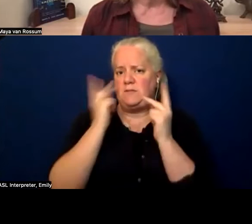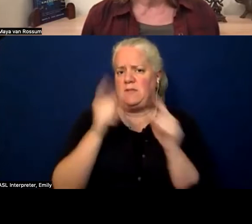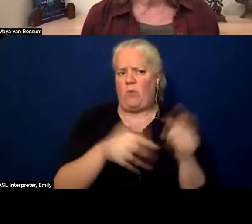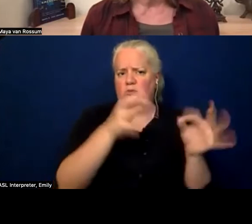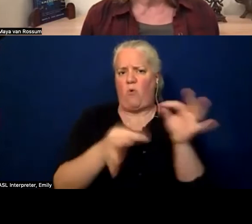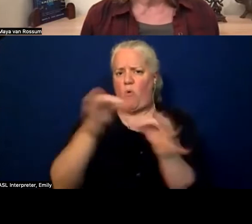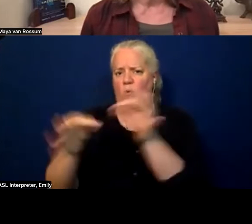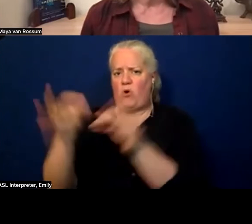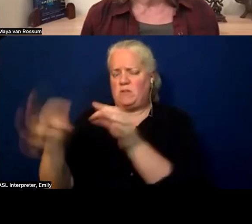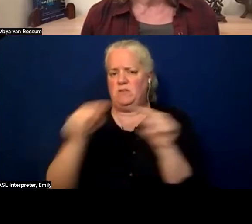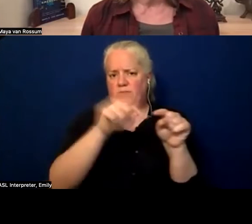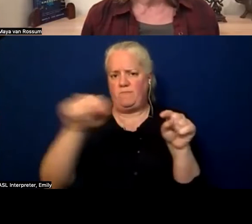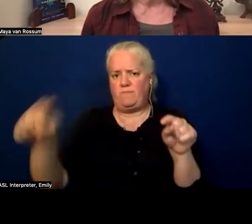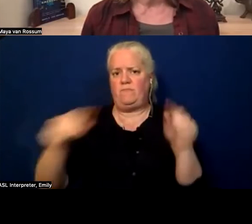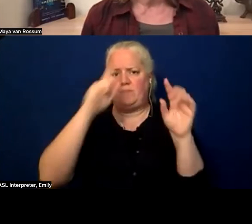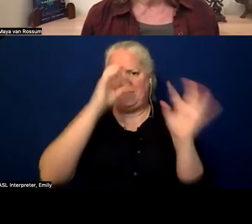been about